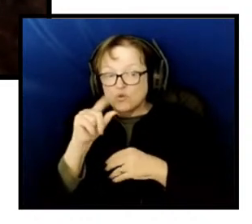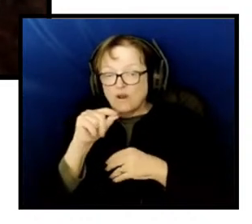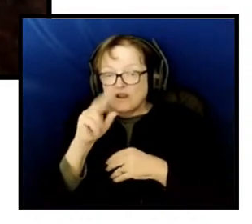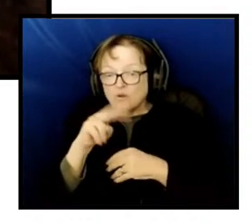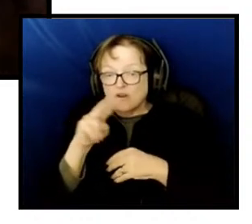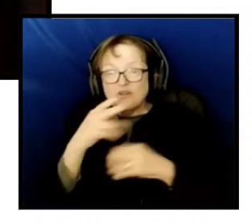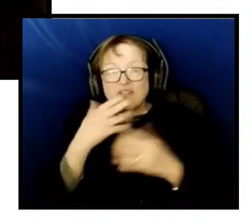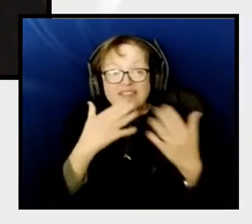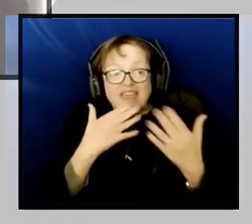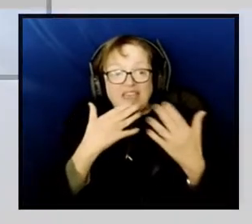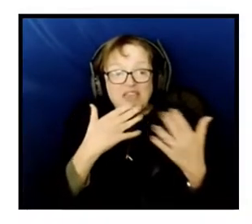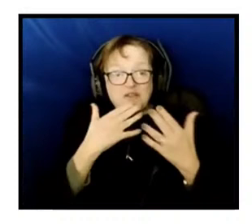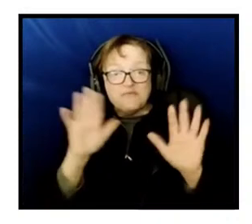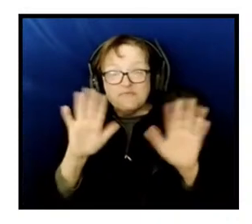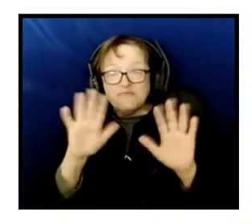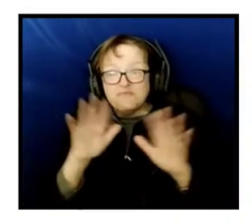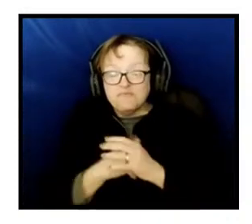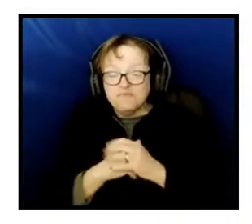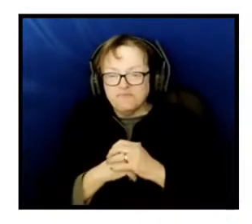Thank you.